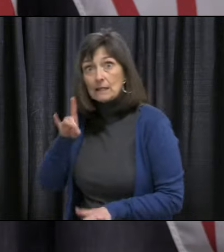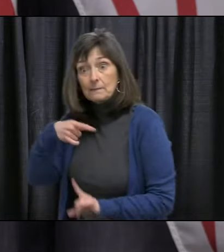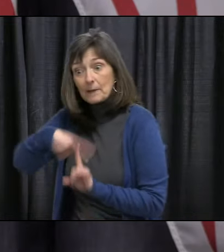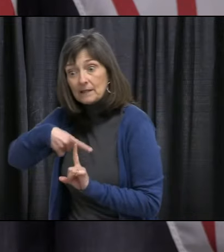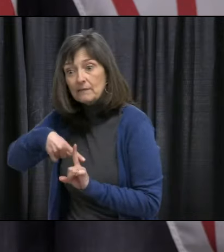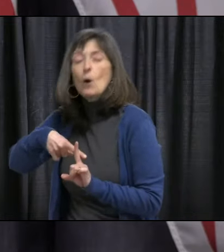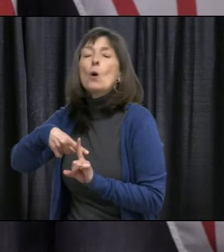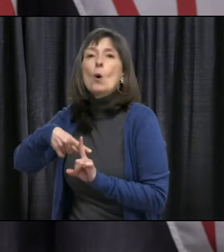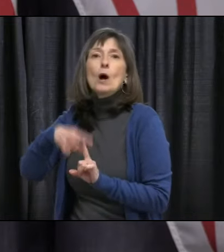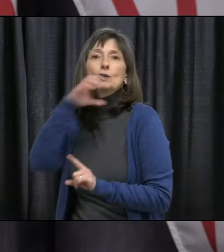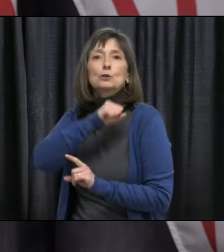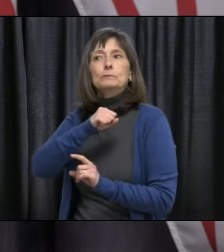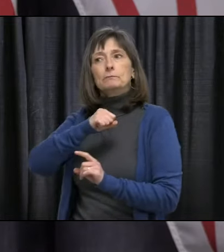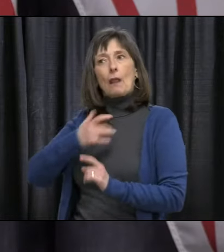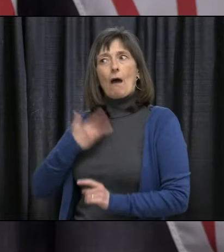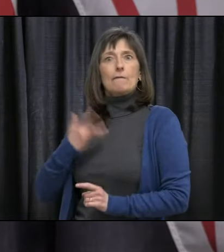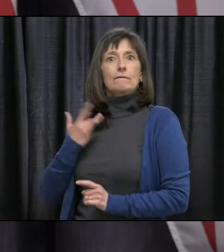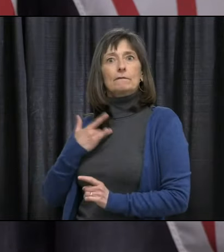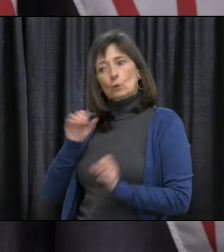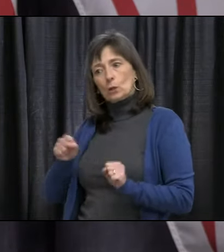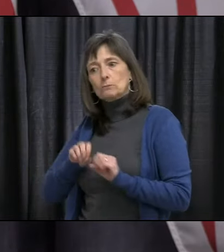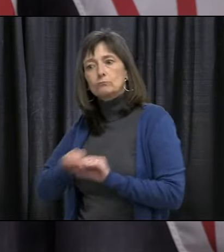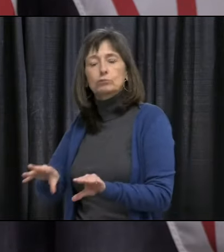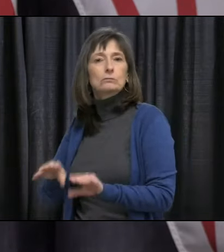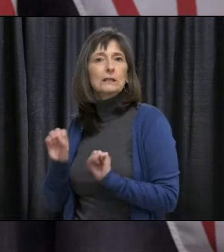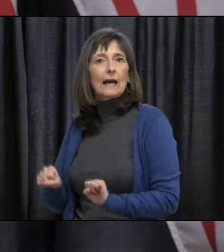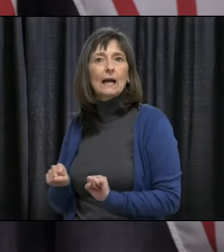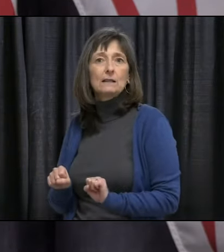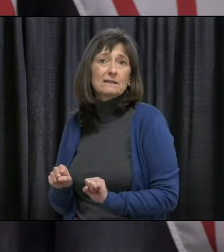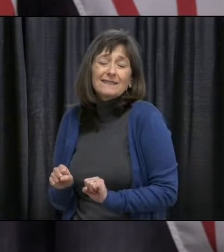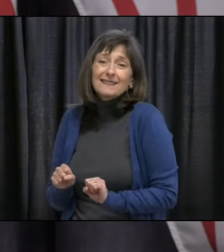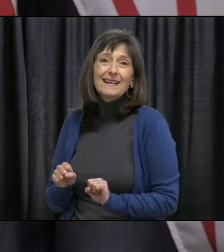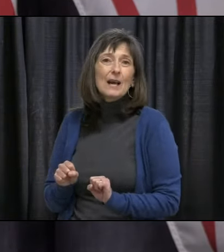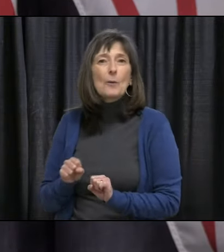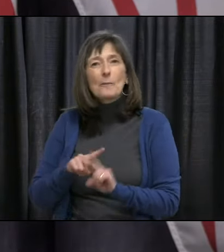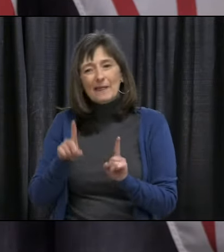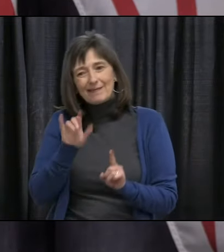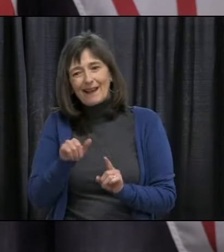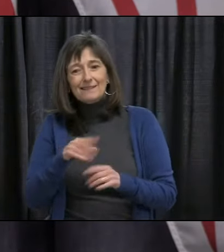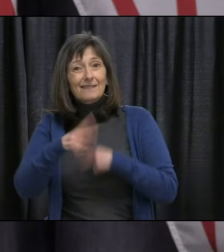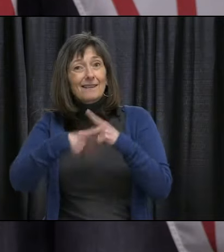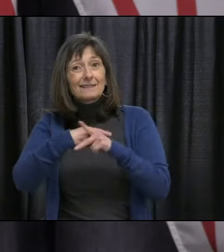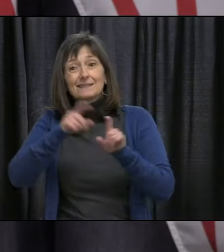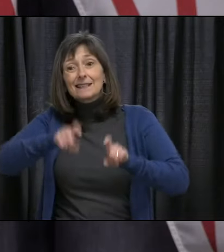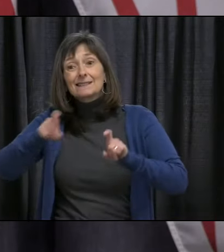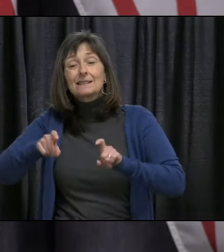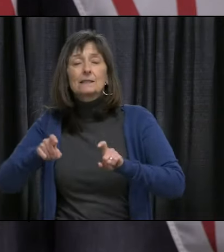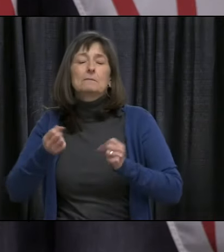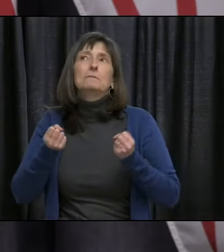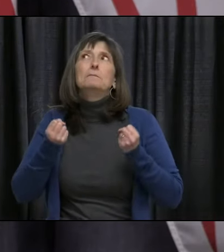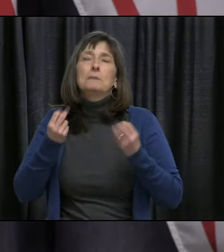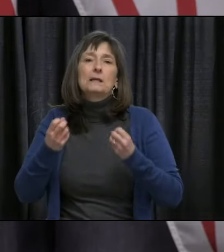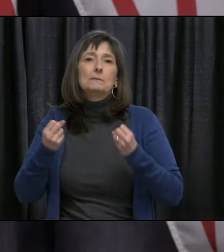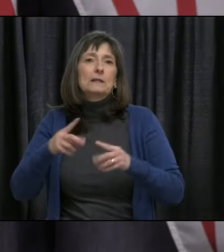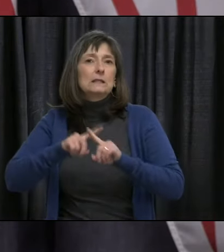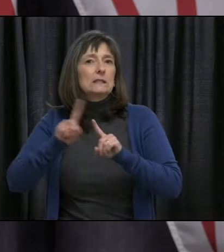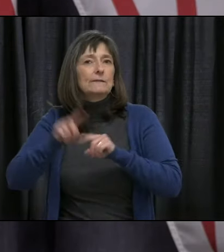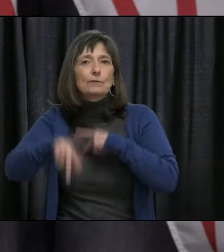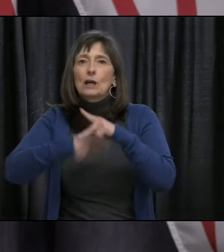a possibility with this test, with any of these types of tests. We use this type of testing for many other viruses. We use it